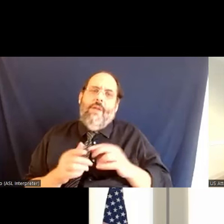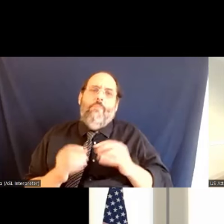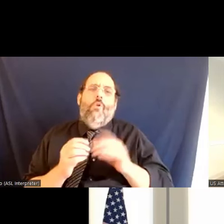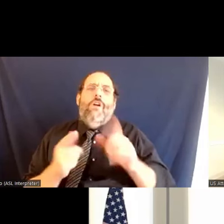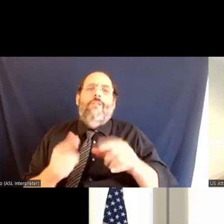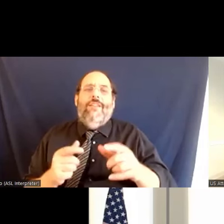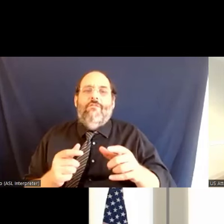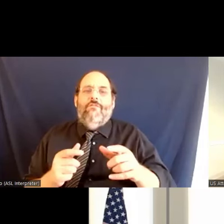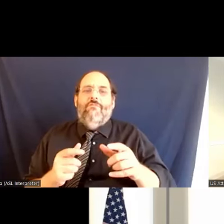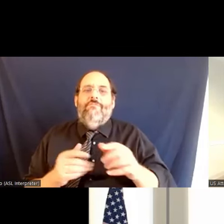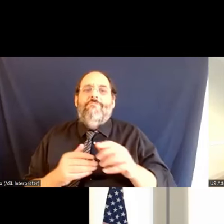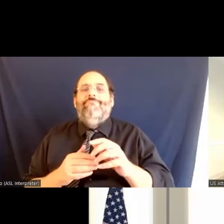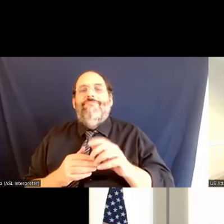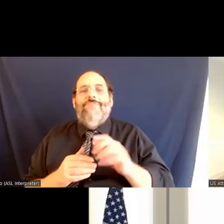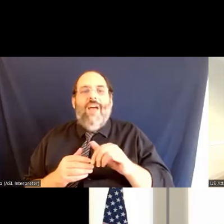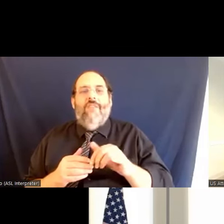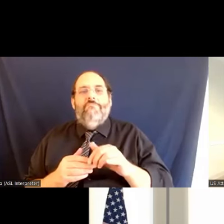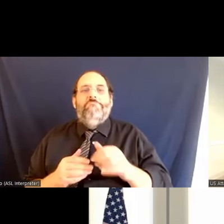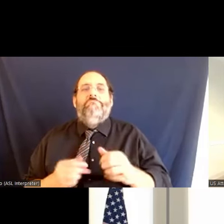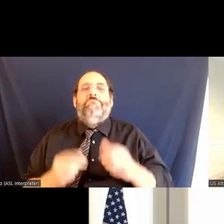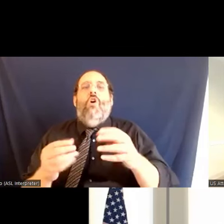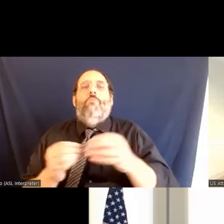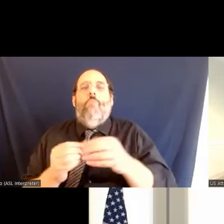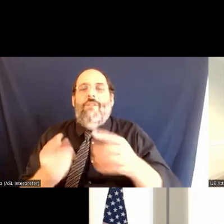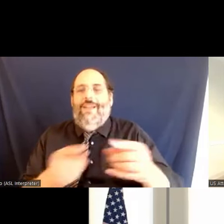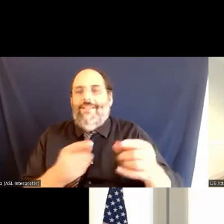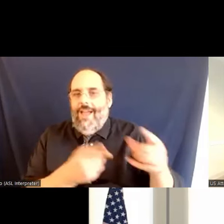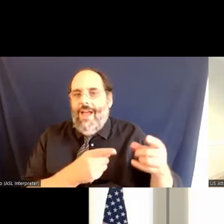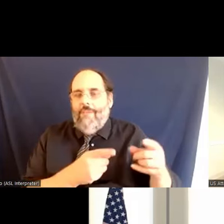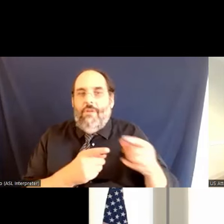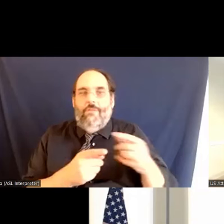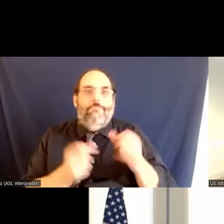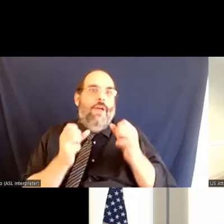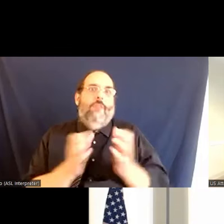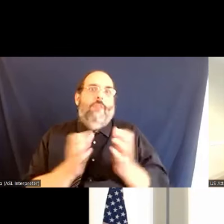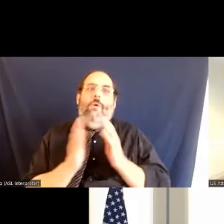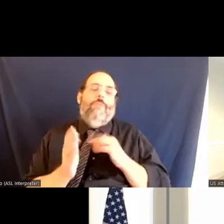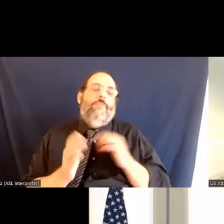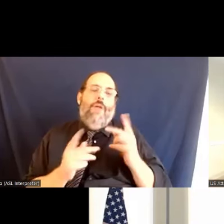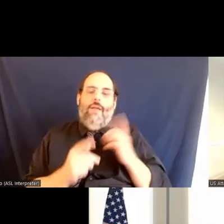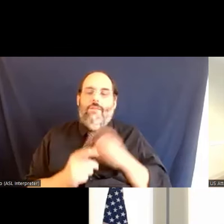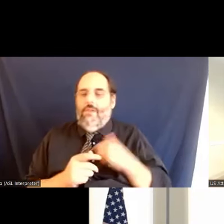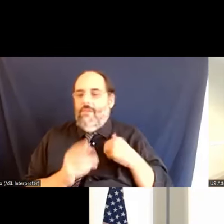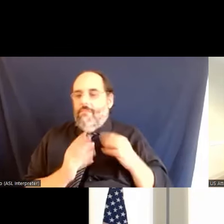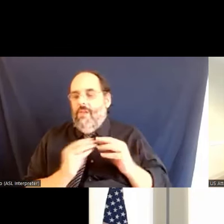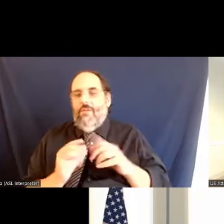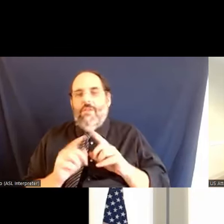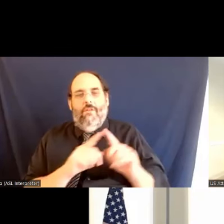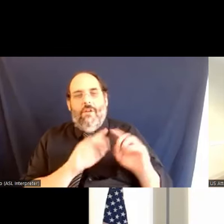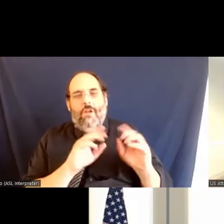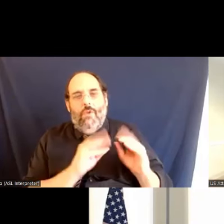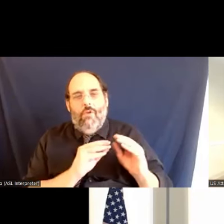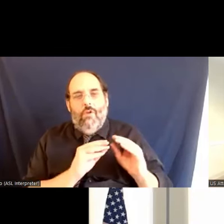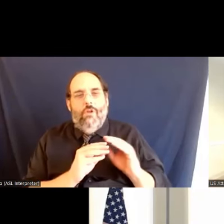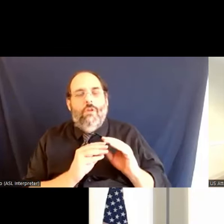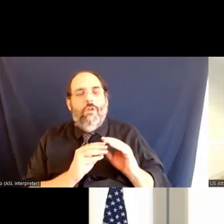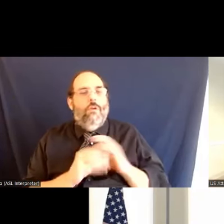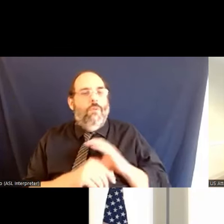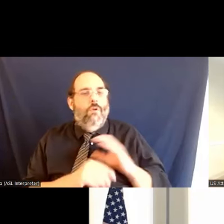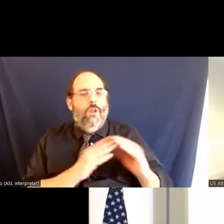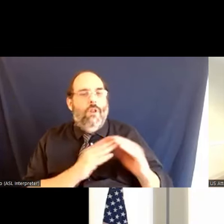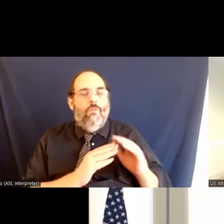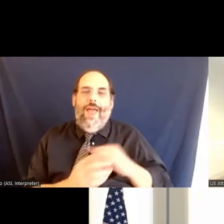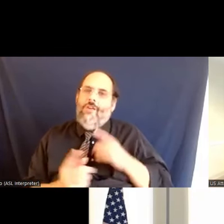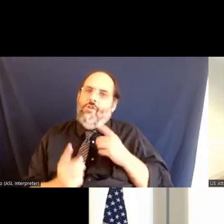events. After the event, we received numerous requests to meet with communities. And in response, we held